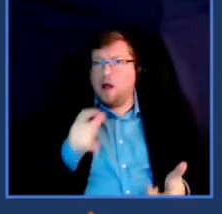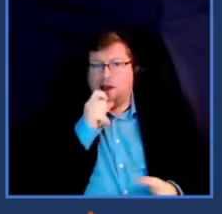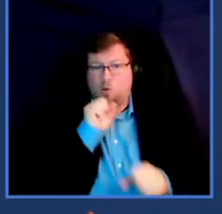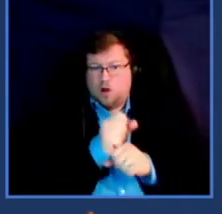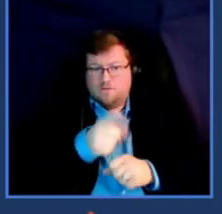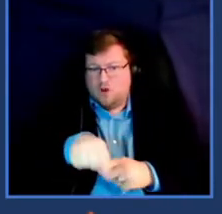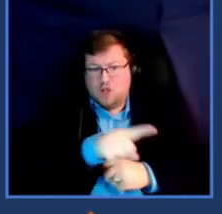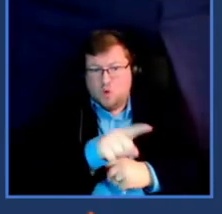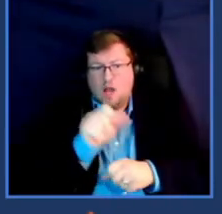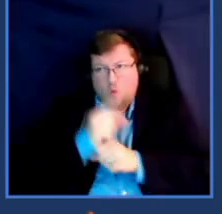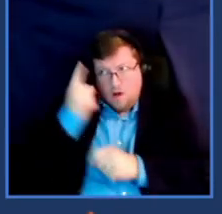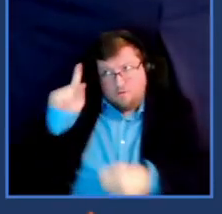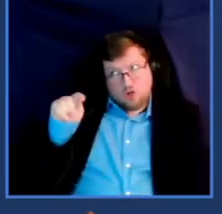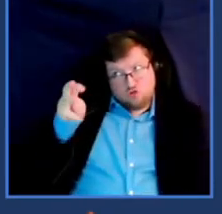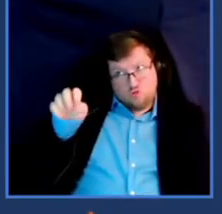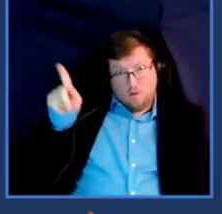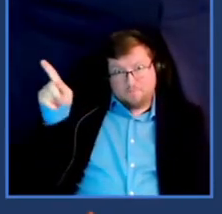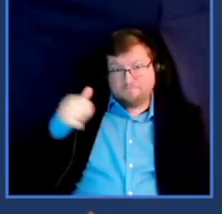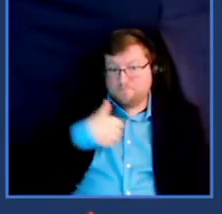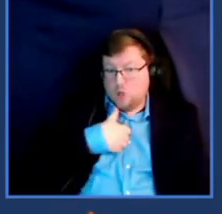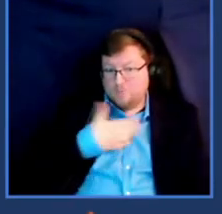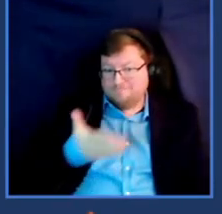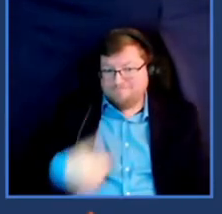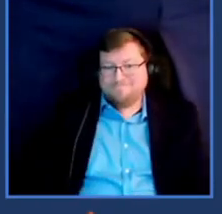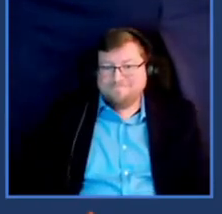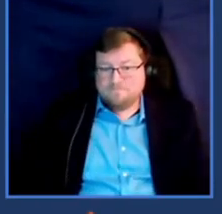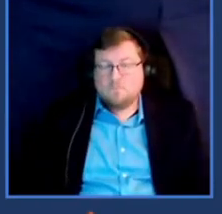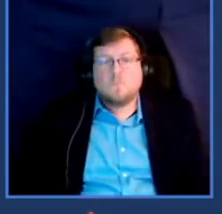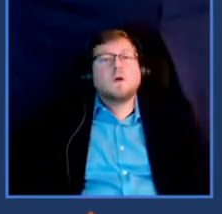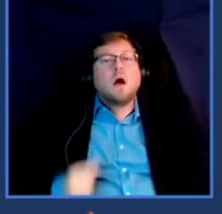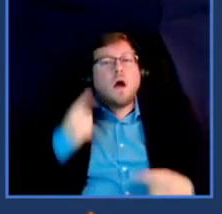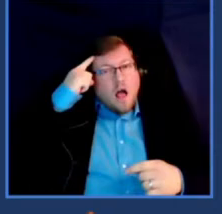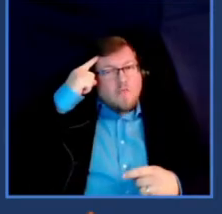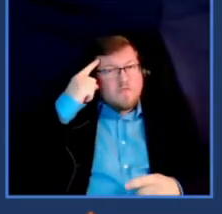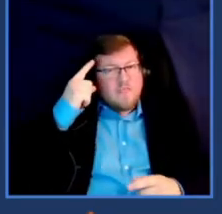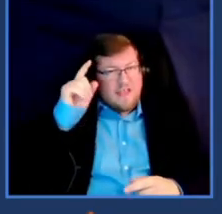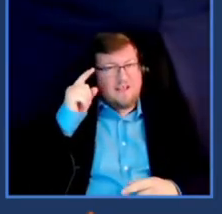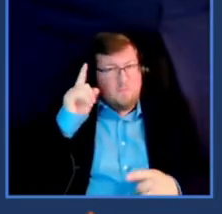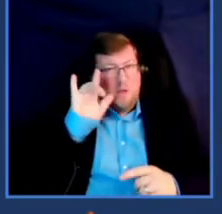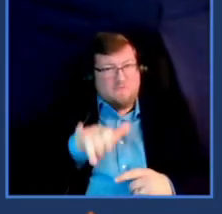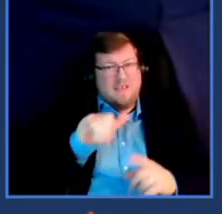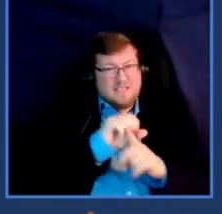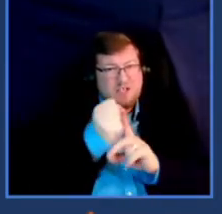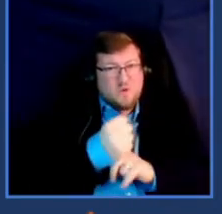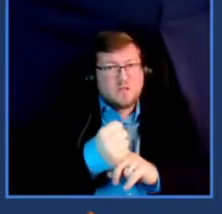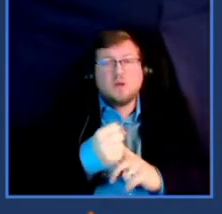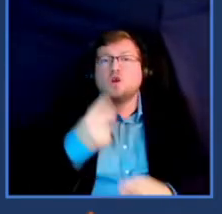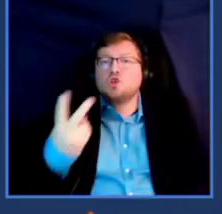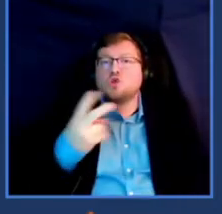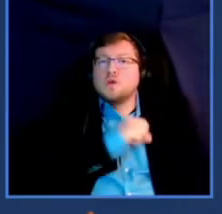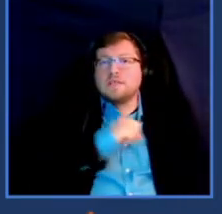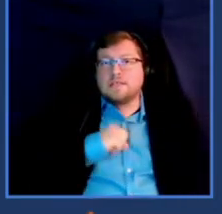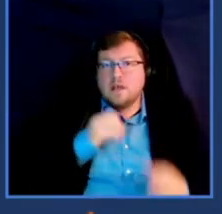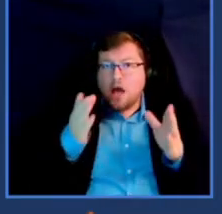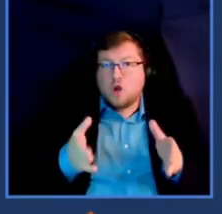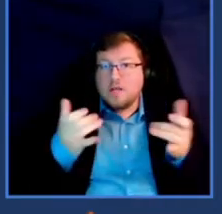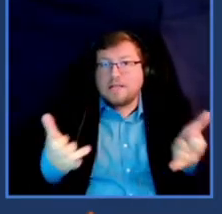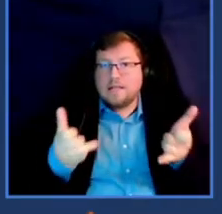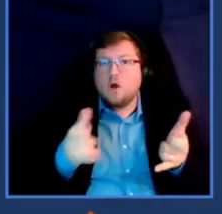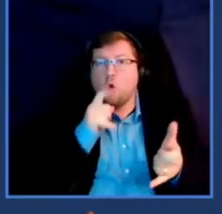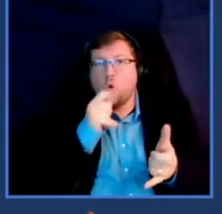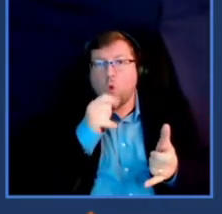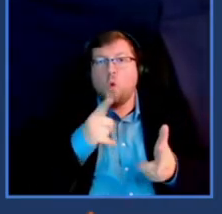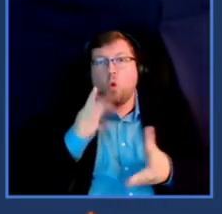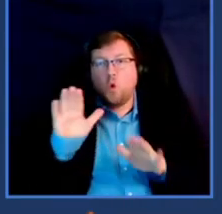Trump. I mean, think about it. You have two senators who think their loyalty is to